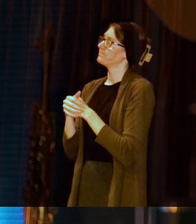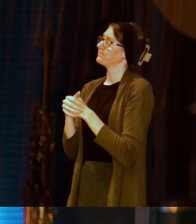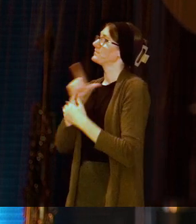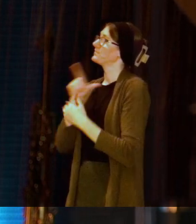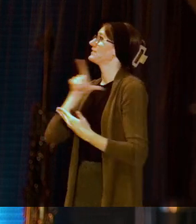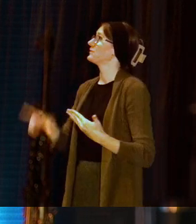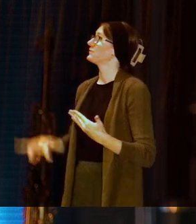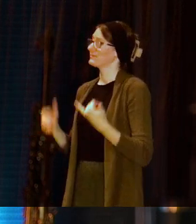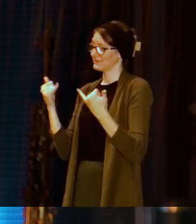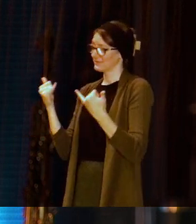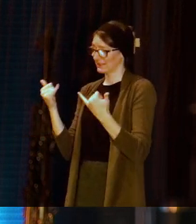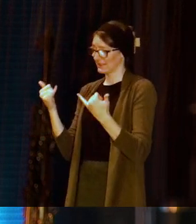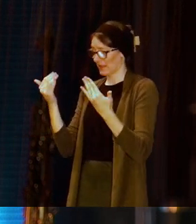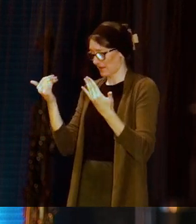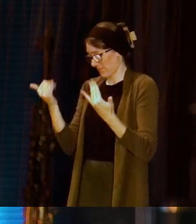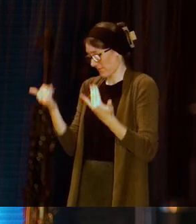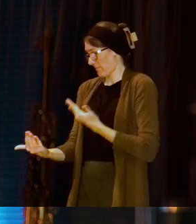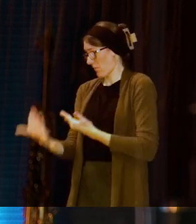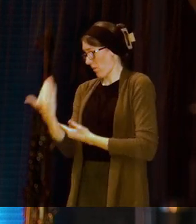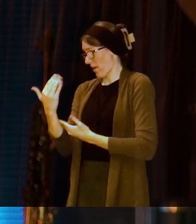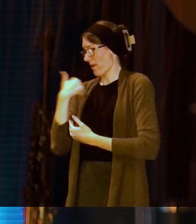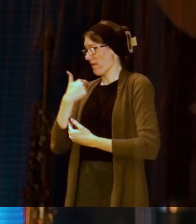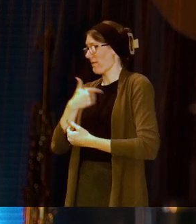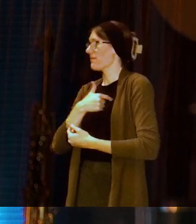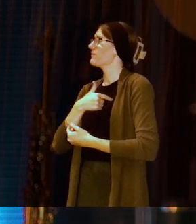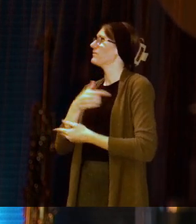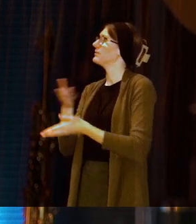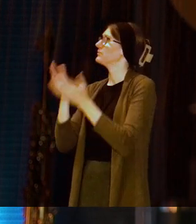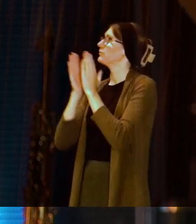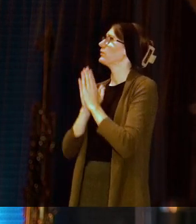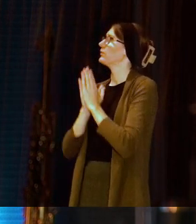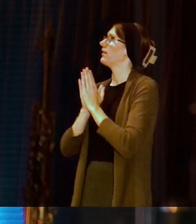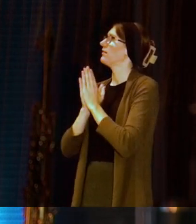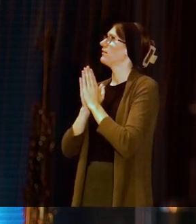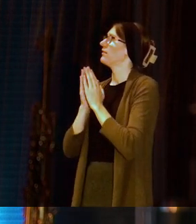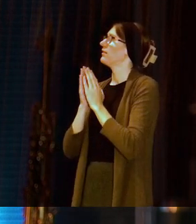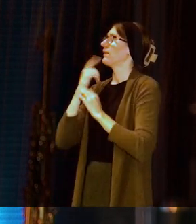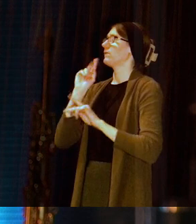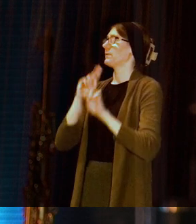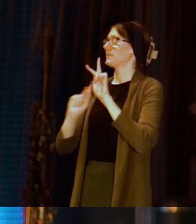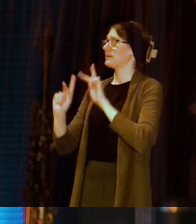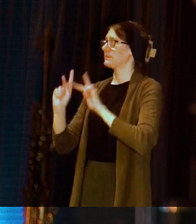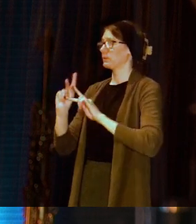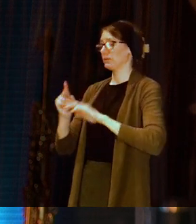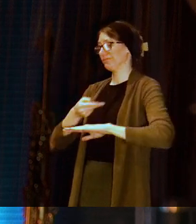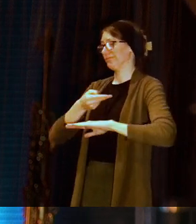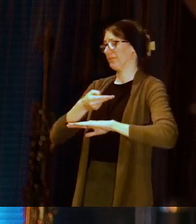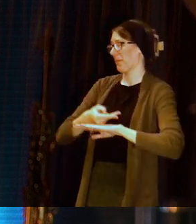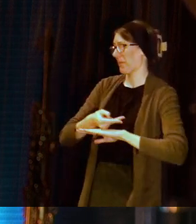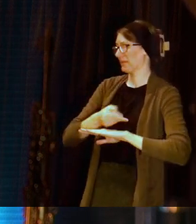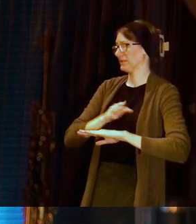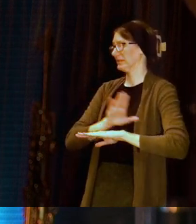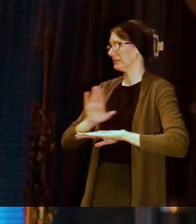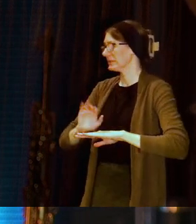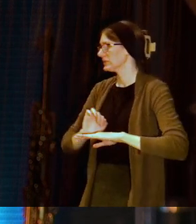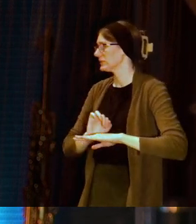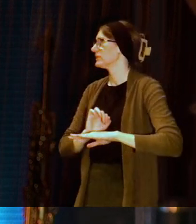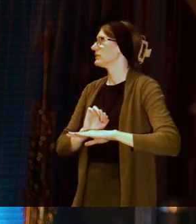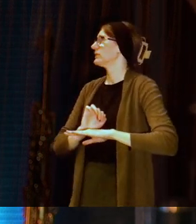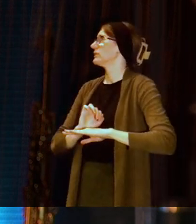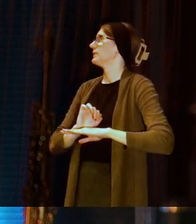And Lord, this morning, we just lift up those who are on their beds. Lord, we